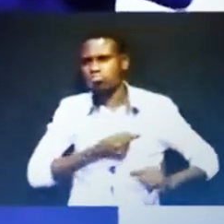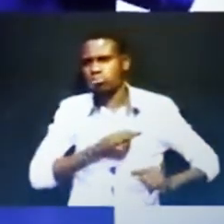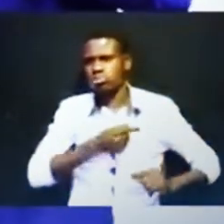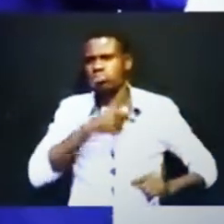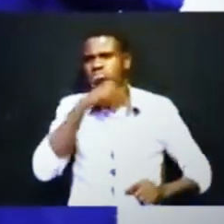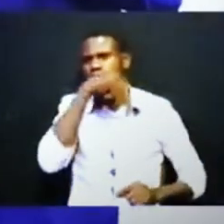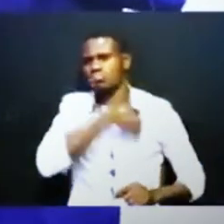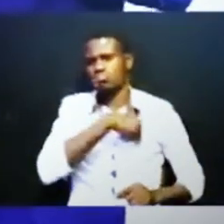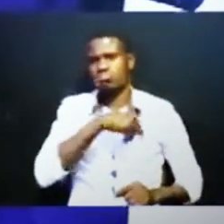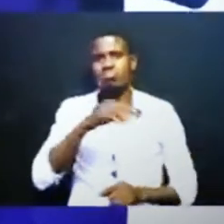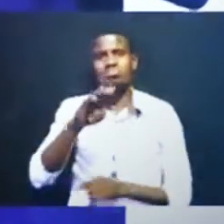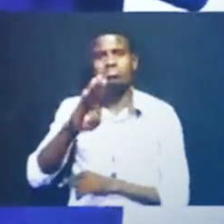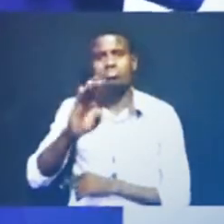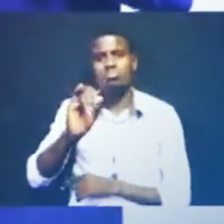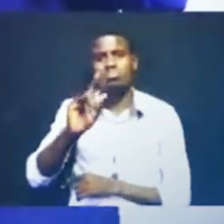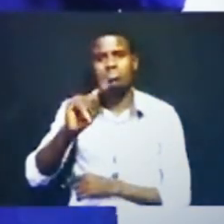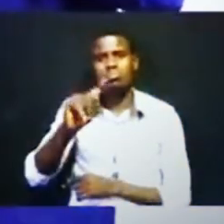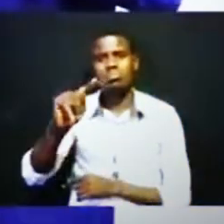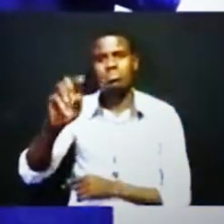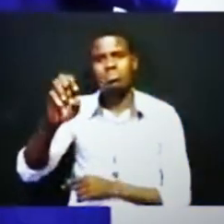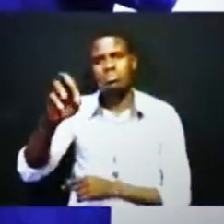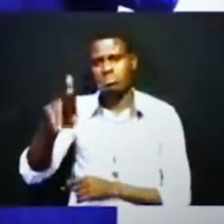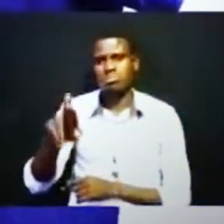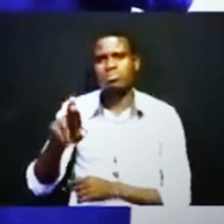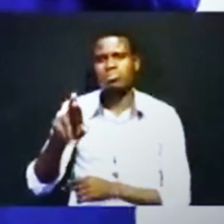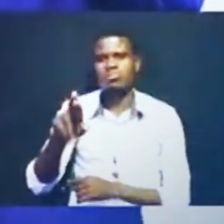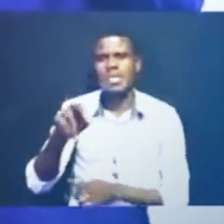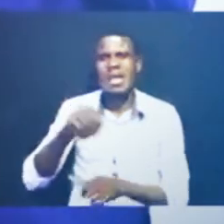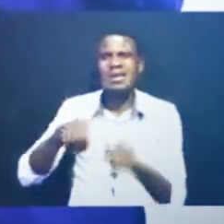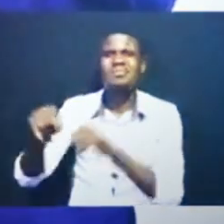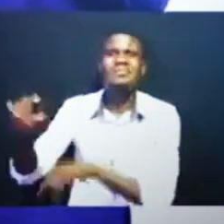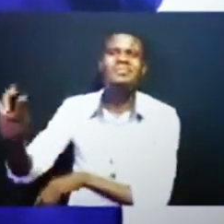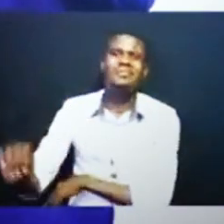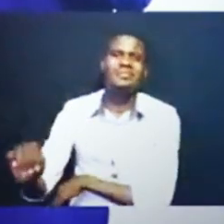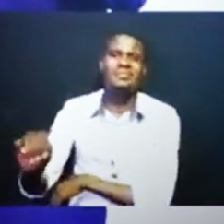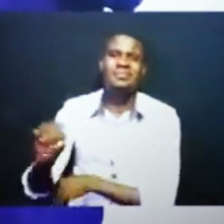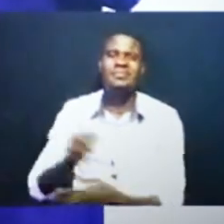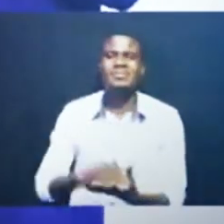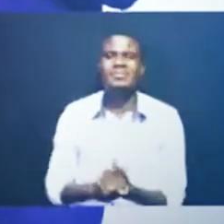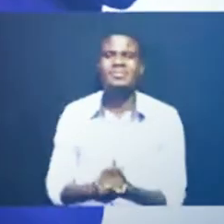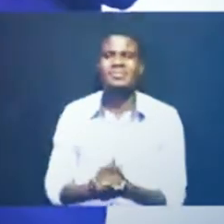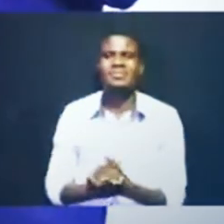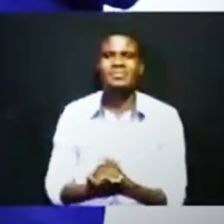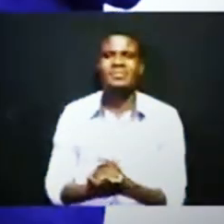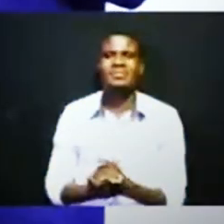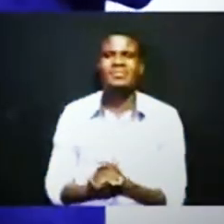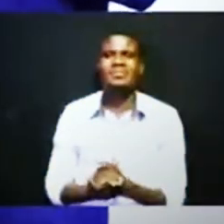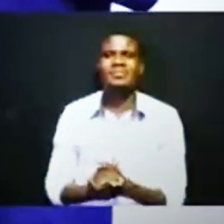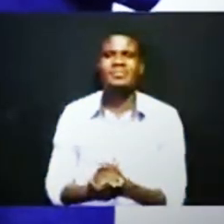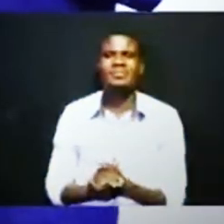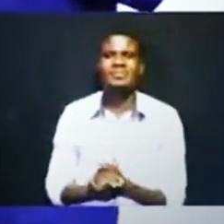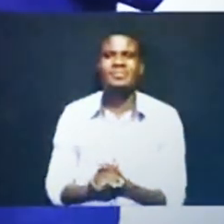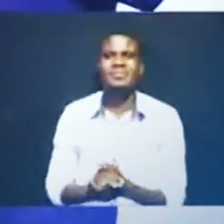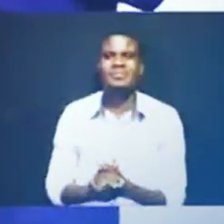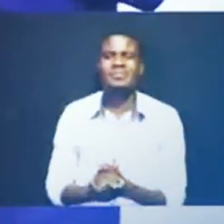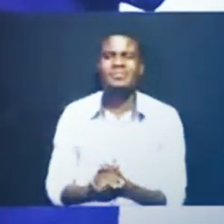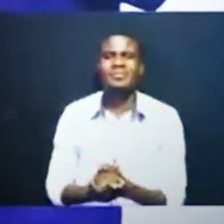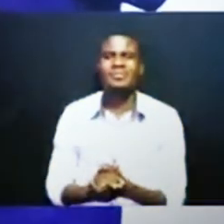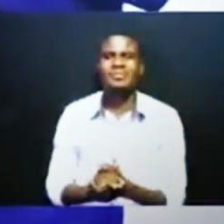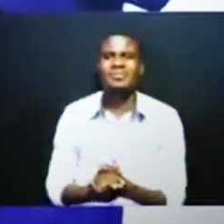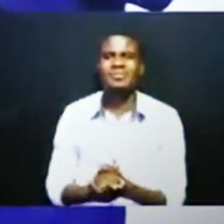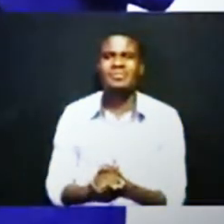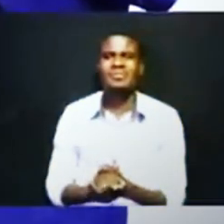See, there is no good in a man or in a person to entrust